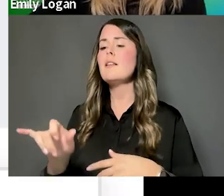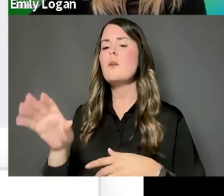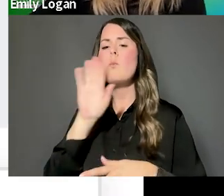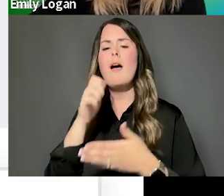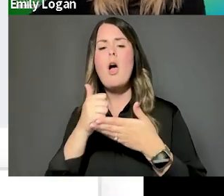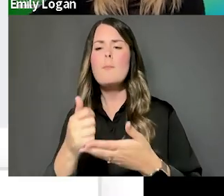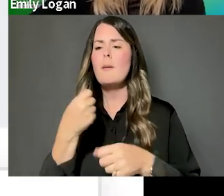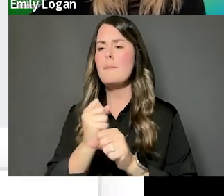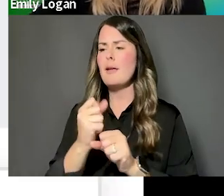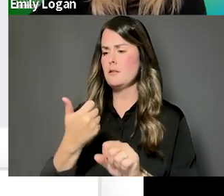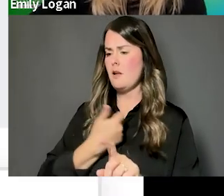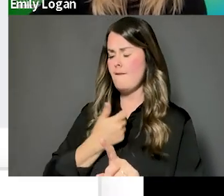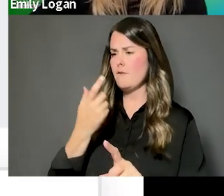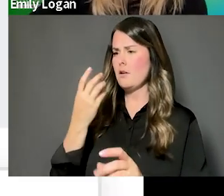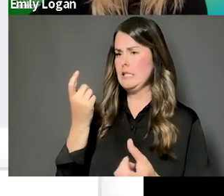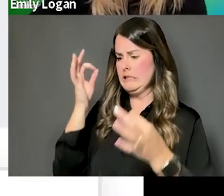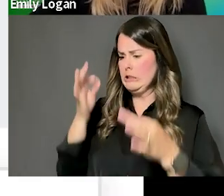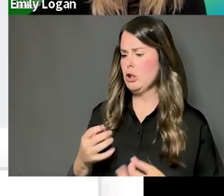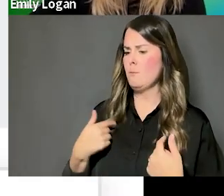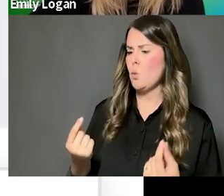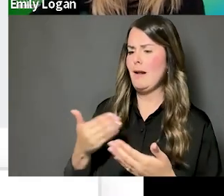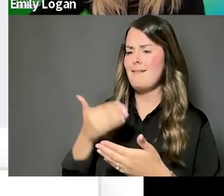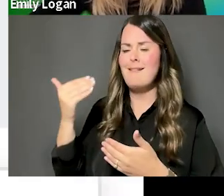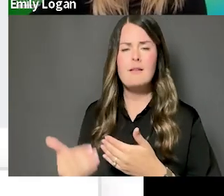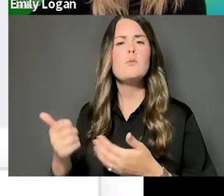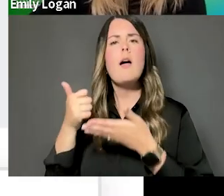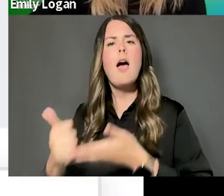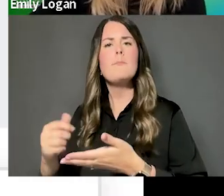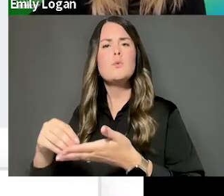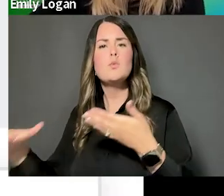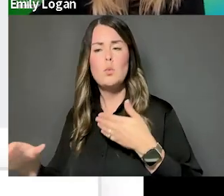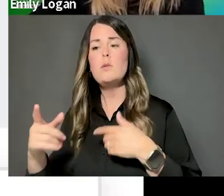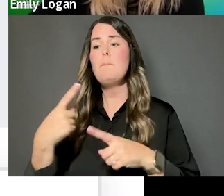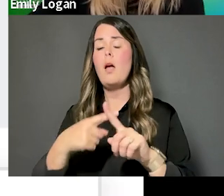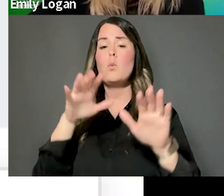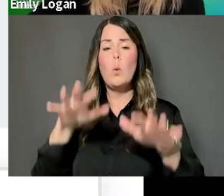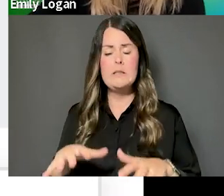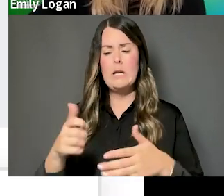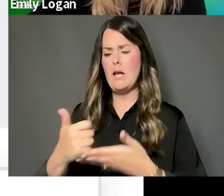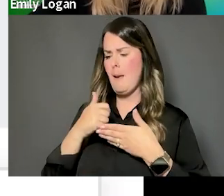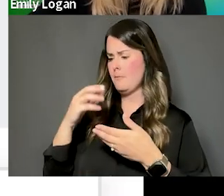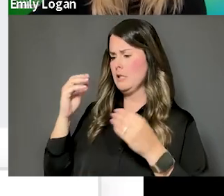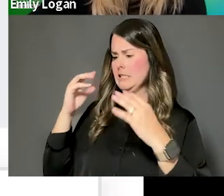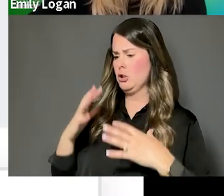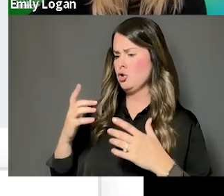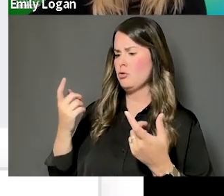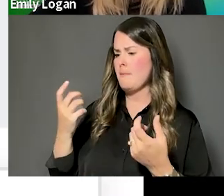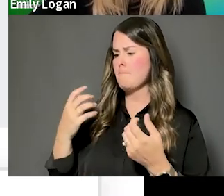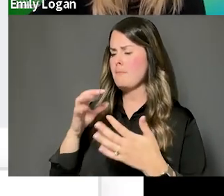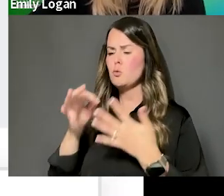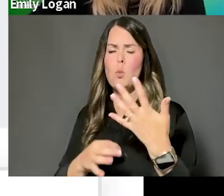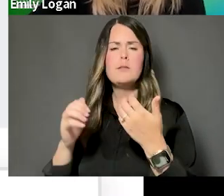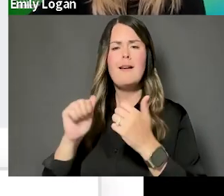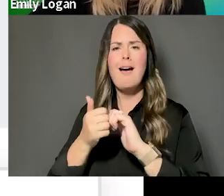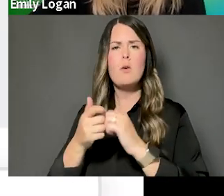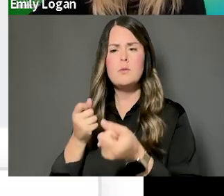make informed decisions before moving forward. The checkpoint guidance matches the 612 cooldown guidance, helping teachers make choices about what